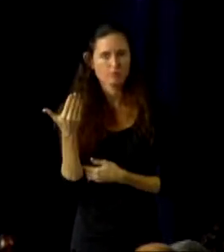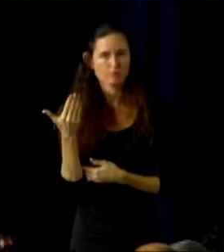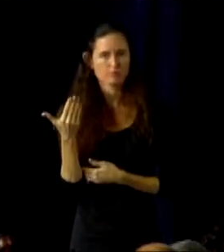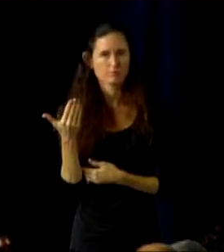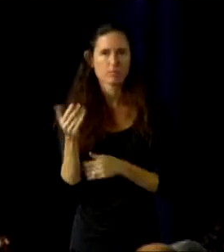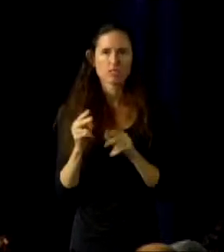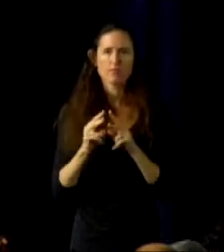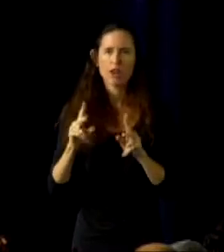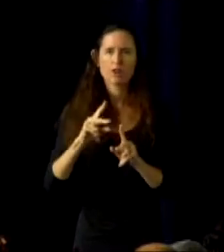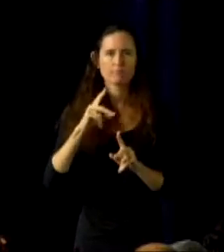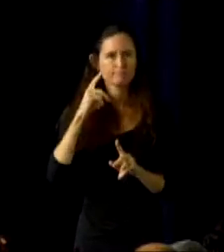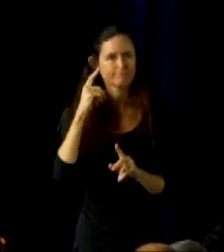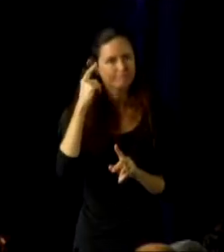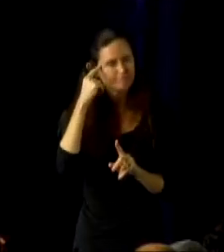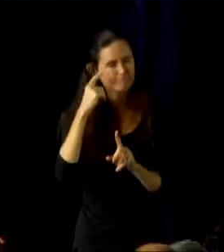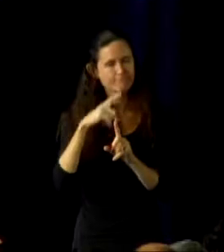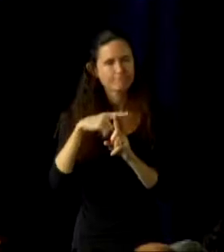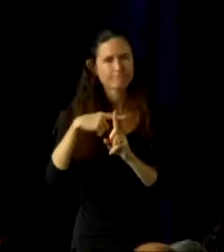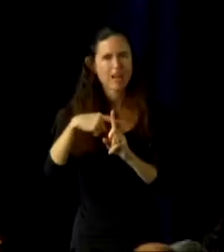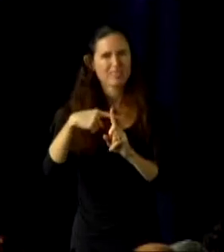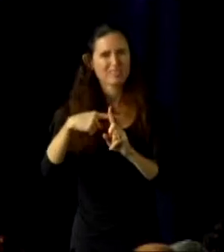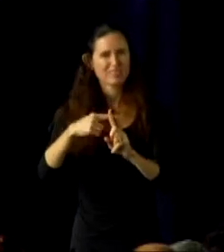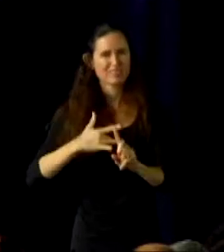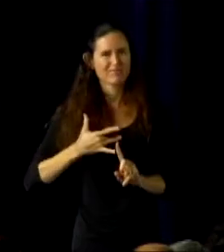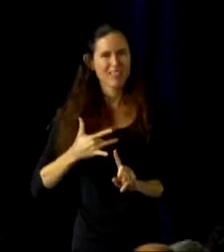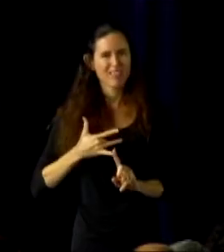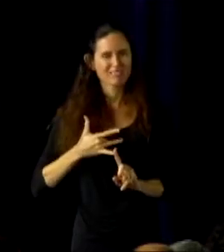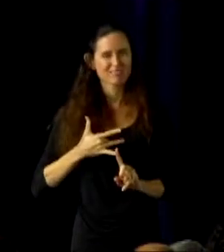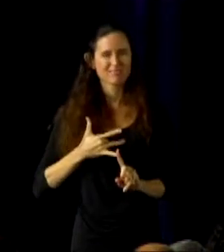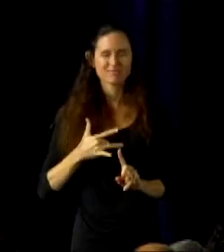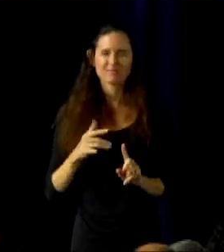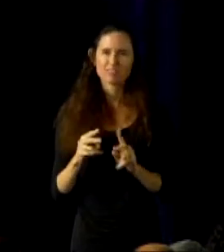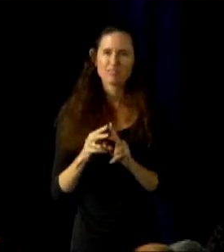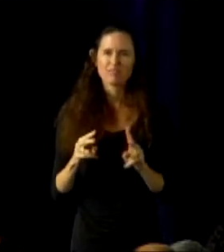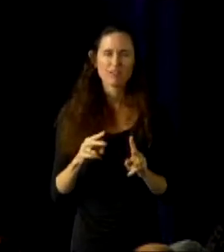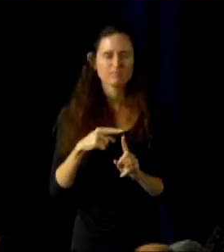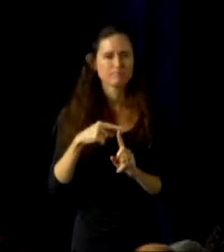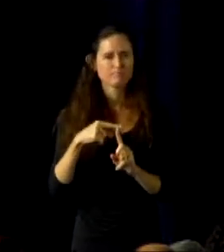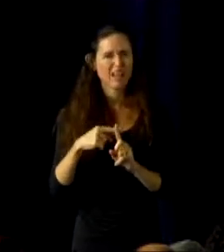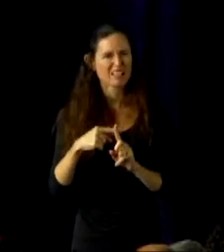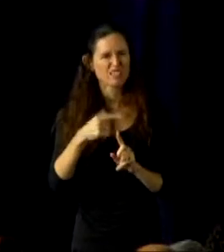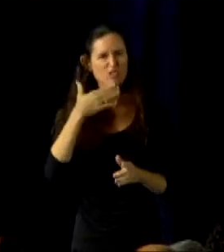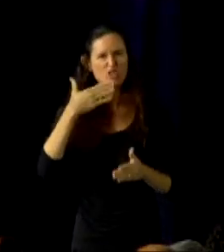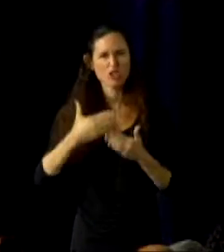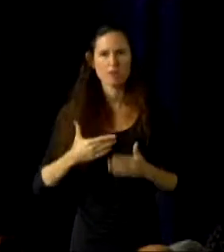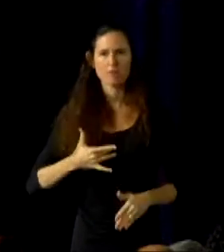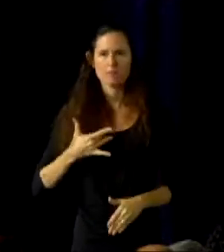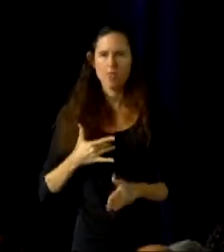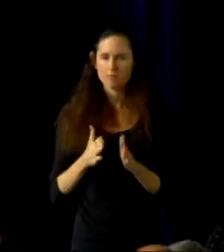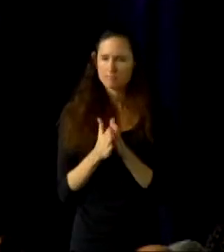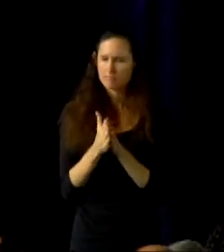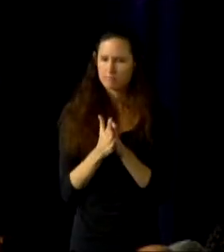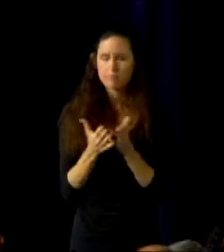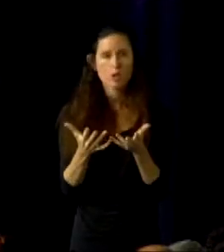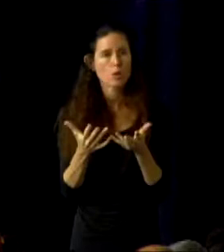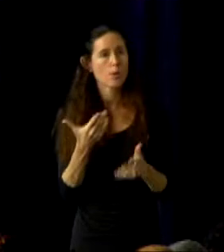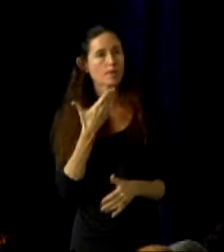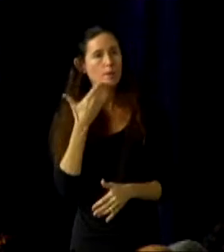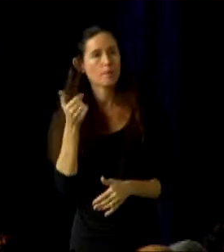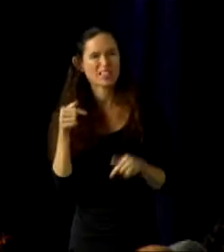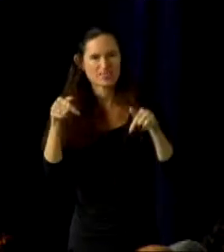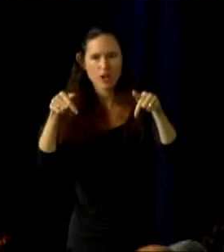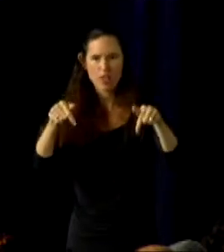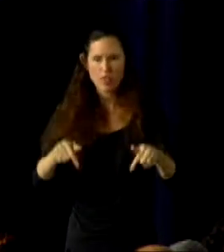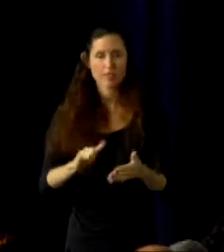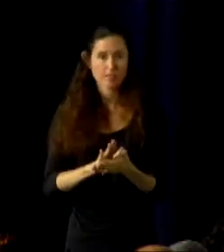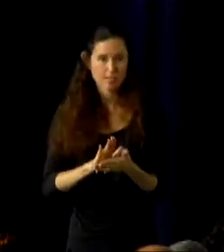there is a very positive sense of energy, that there is a very goodwill and vibe here, that you want the very best for this institution, and I feel